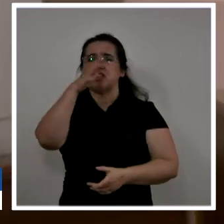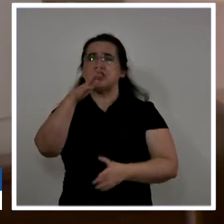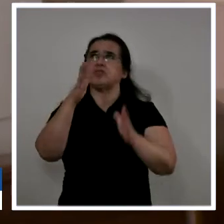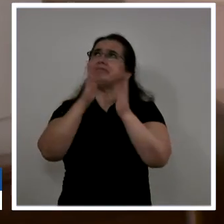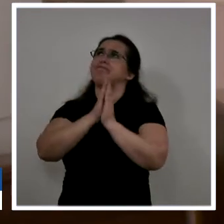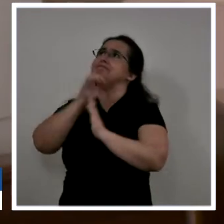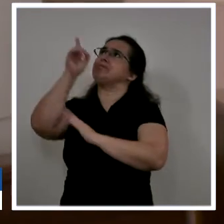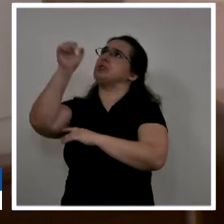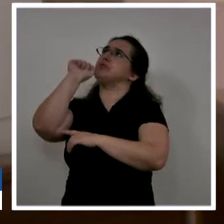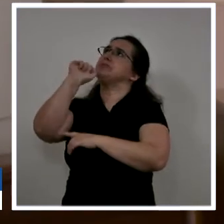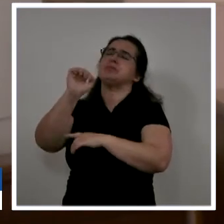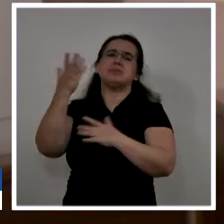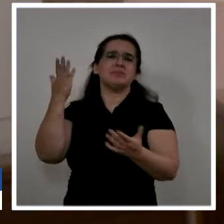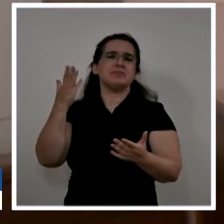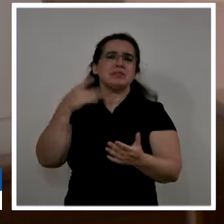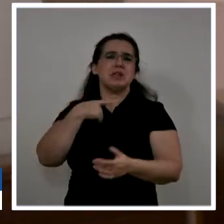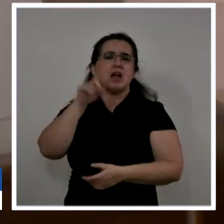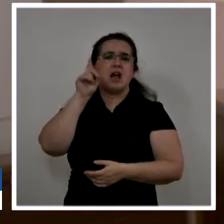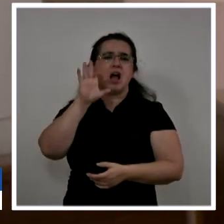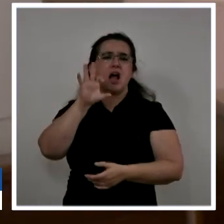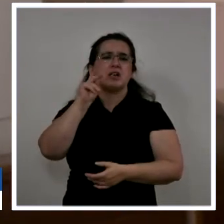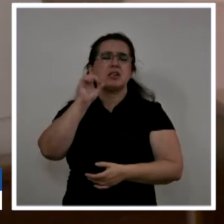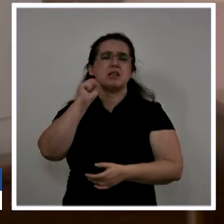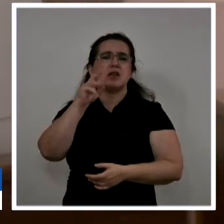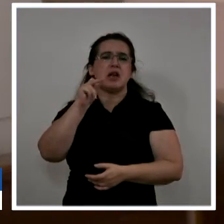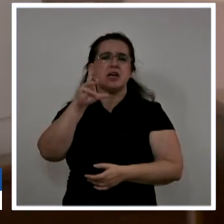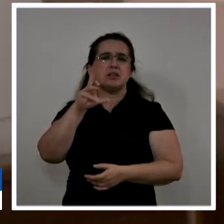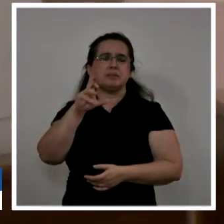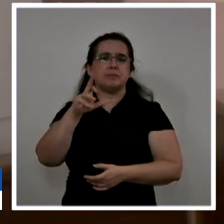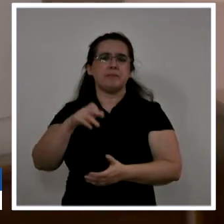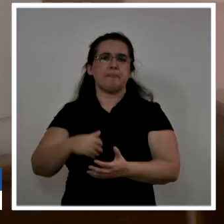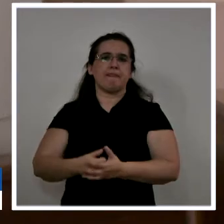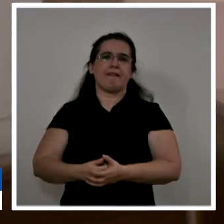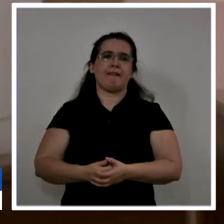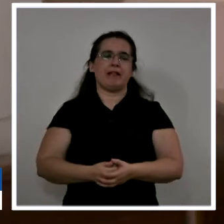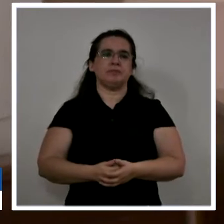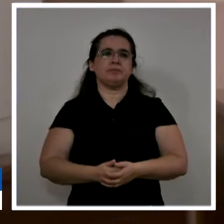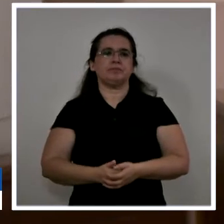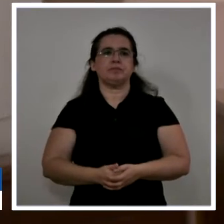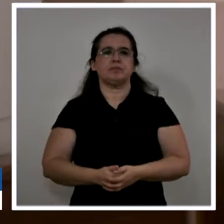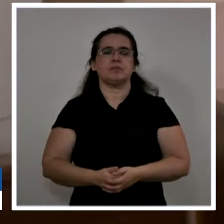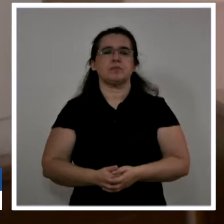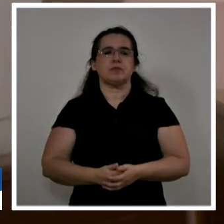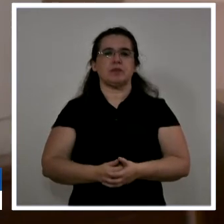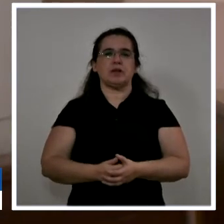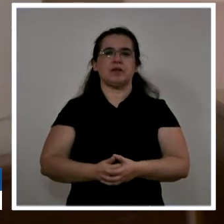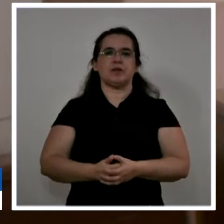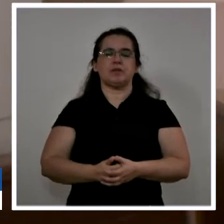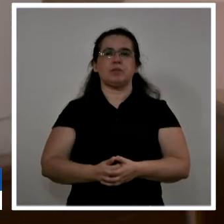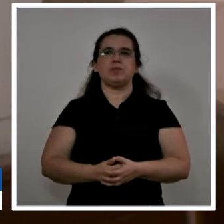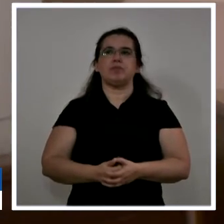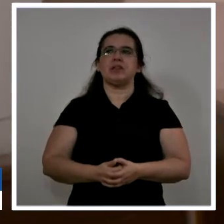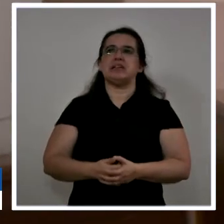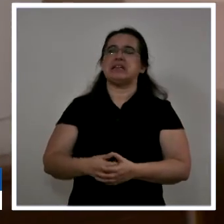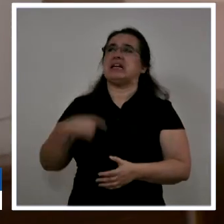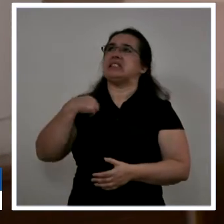Deus. She says, then she called the name of the Lord who spoke to her. Ela chamou